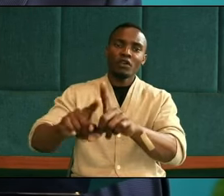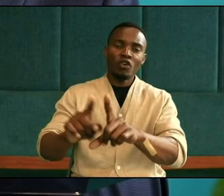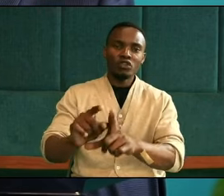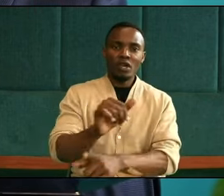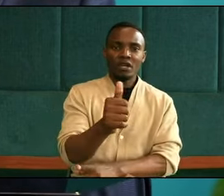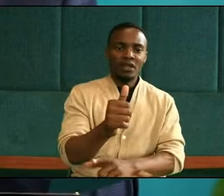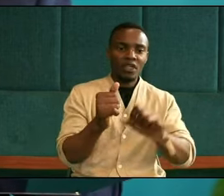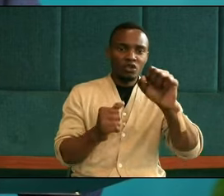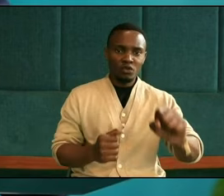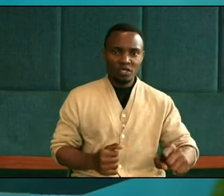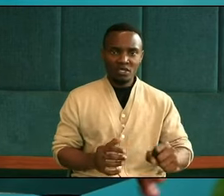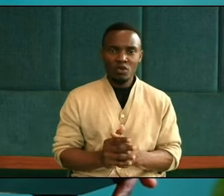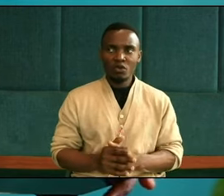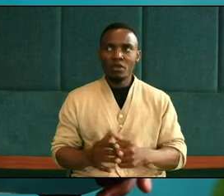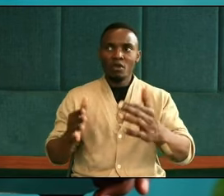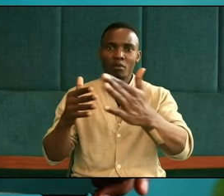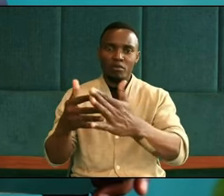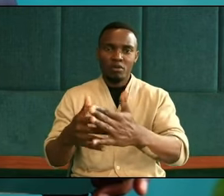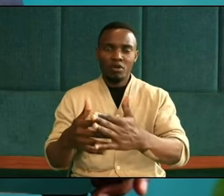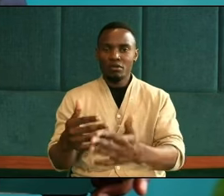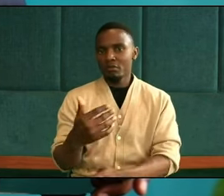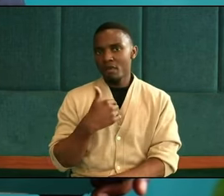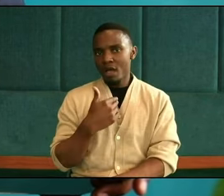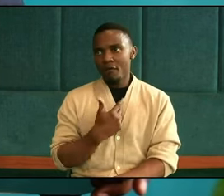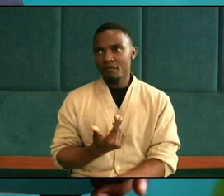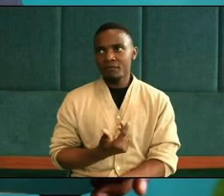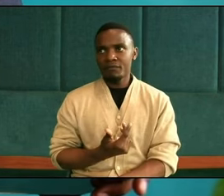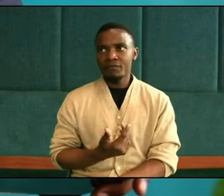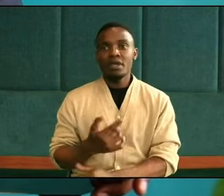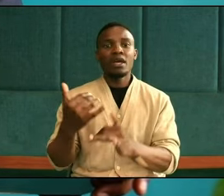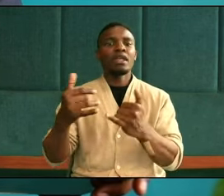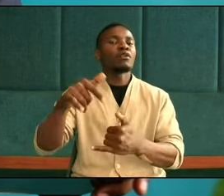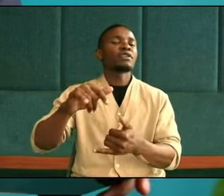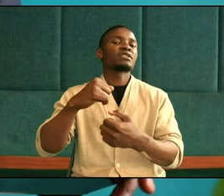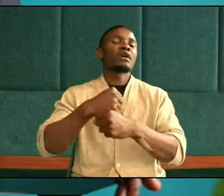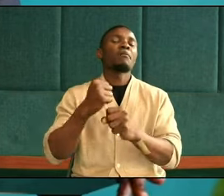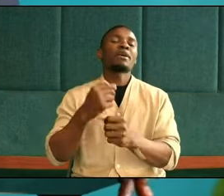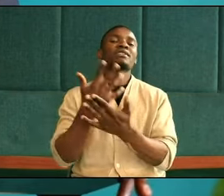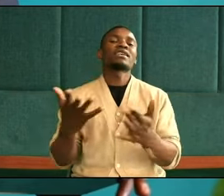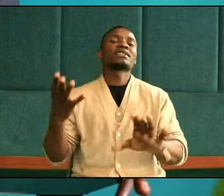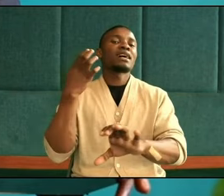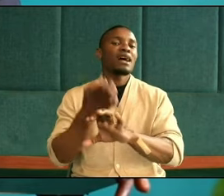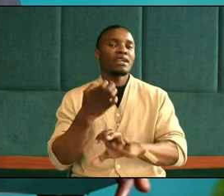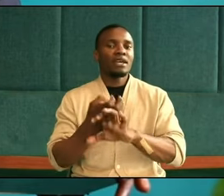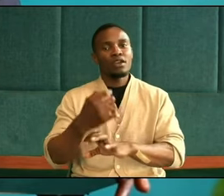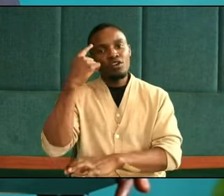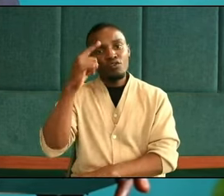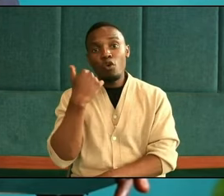to the south towards Geba. This only makes matters complicated for